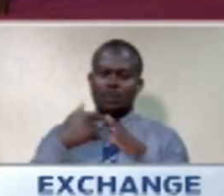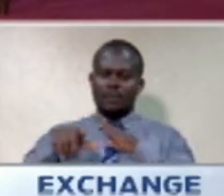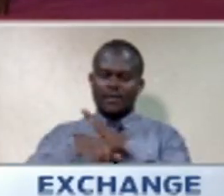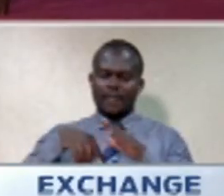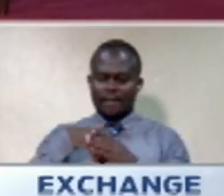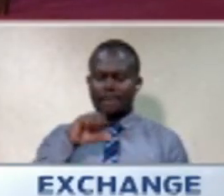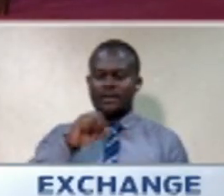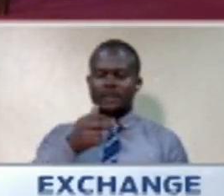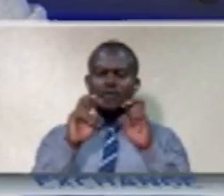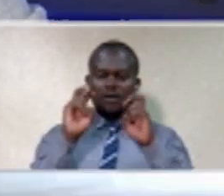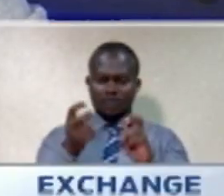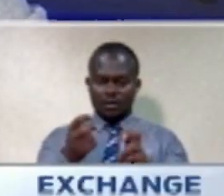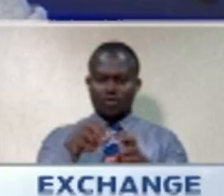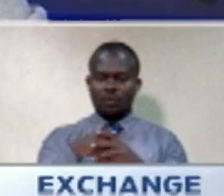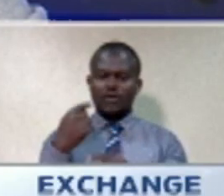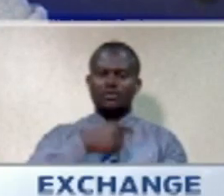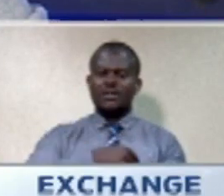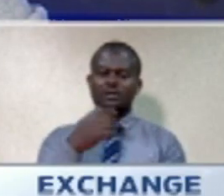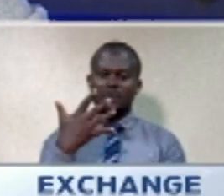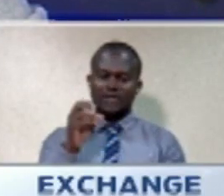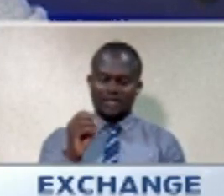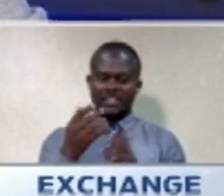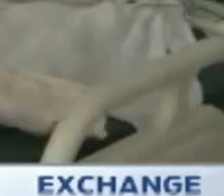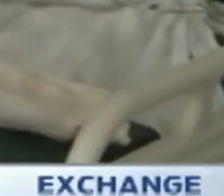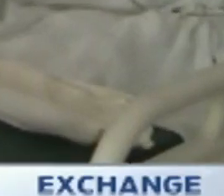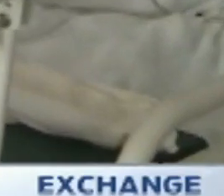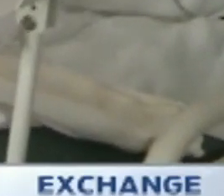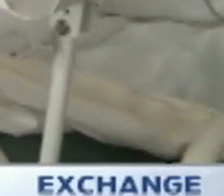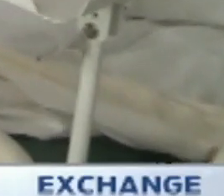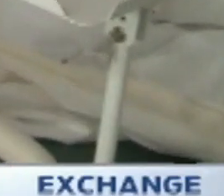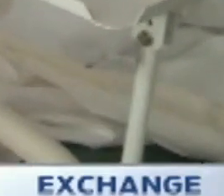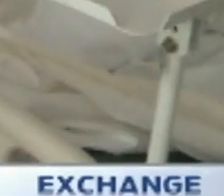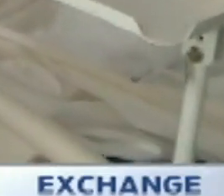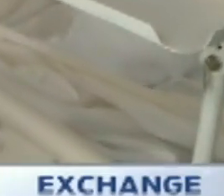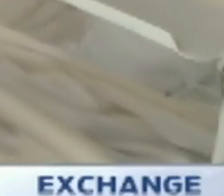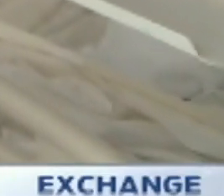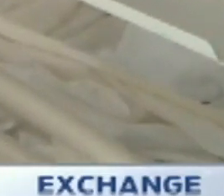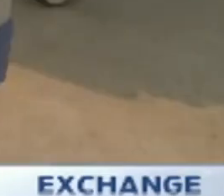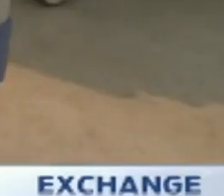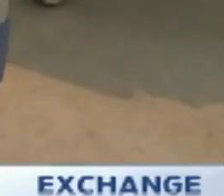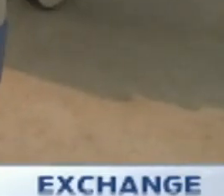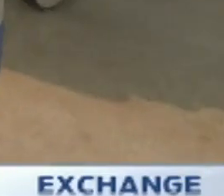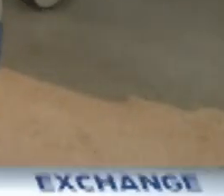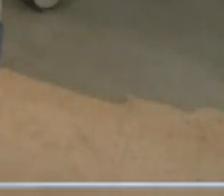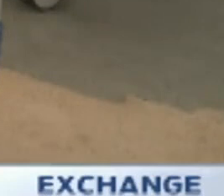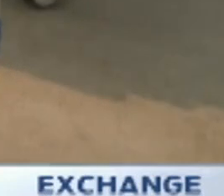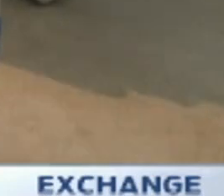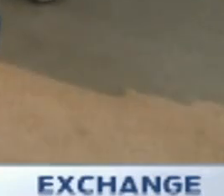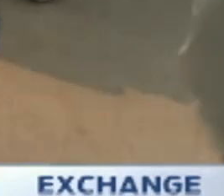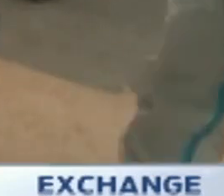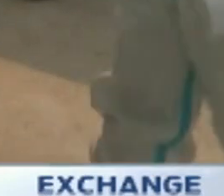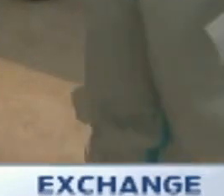Dr. Daniel Ngamije, this Monday spoke to RBN and explained that doctors were working to see how the affected are doing so that the medicine can